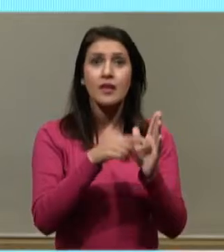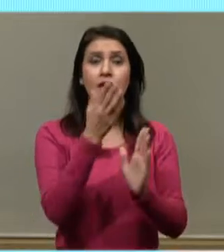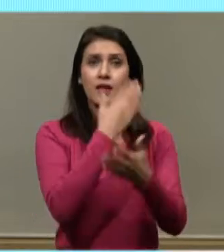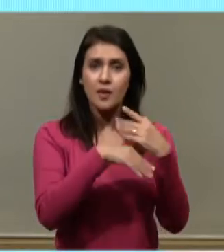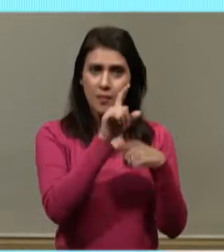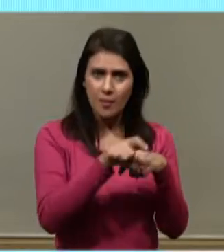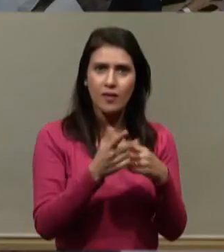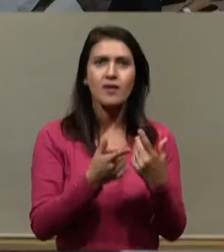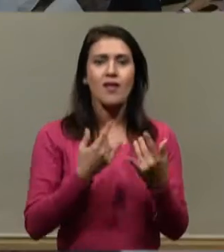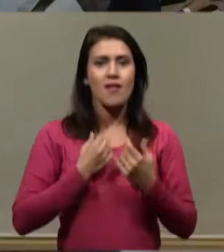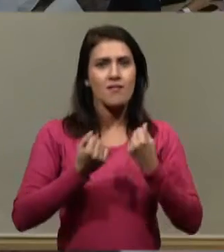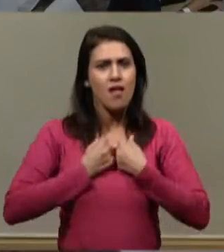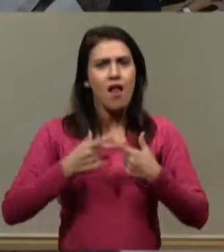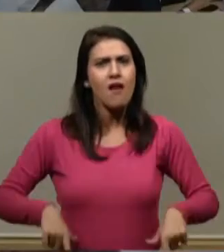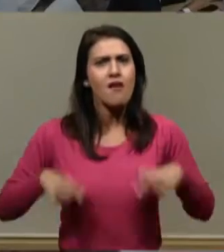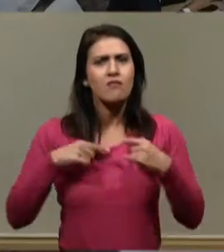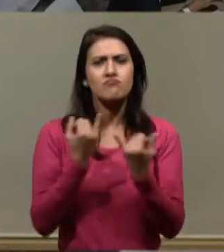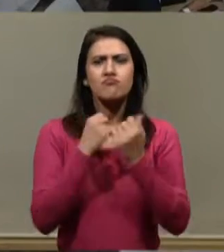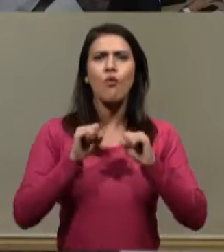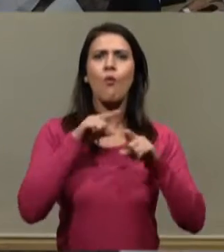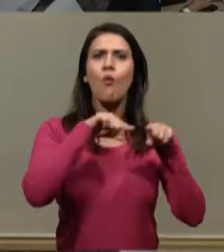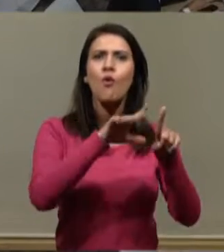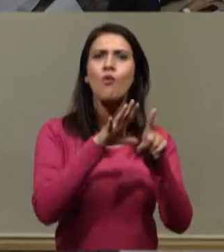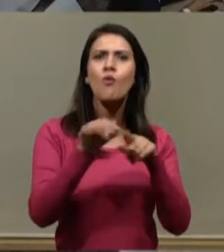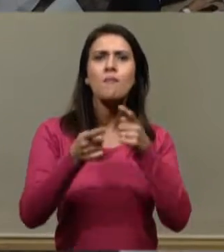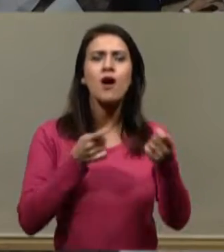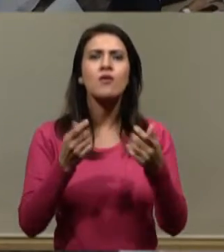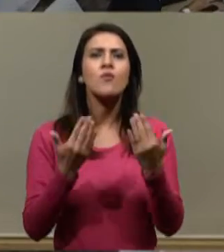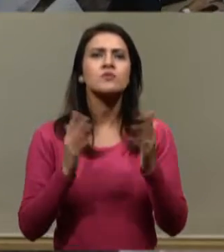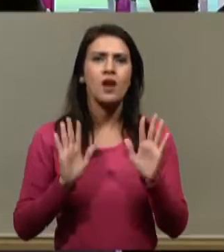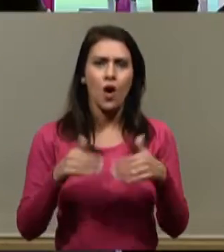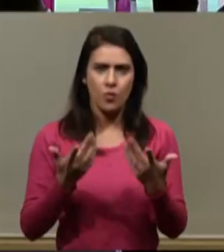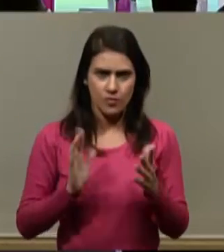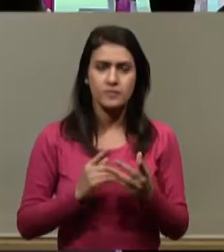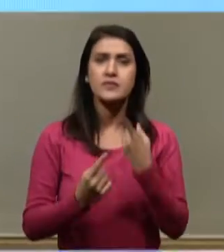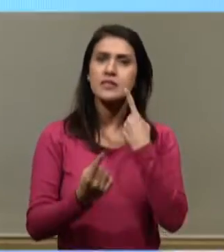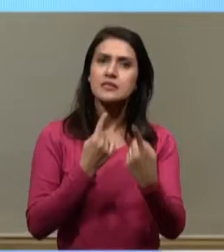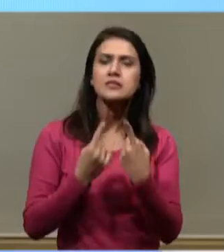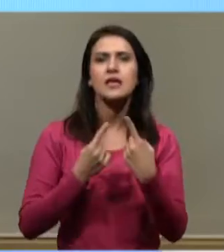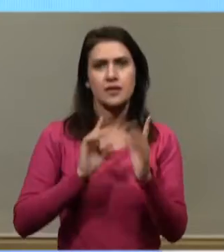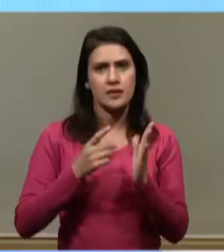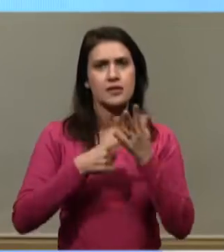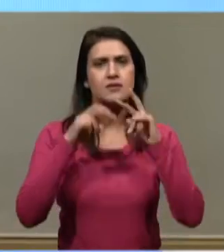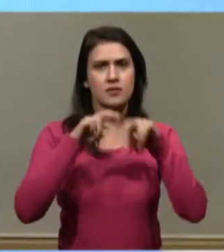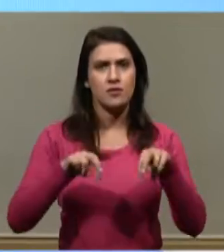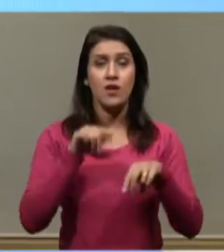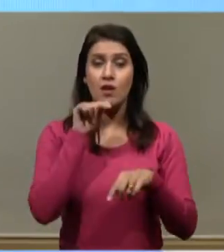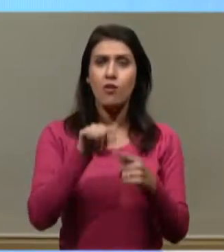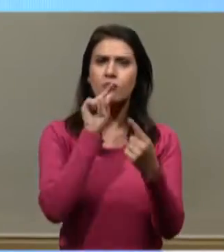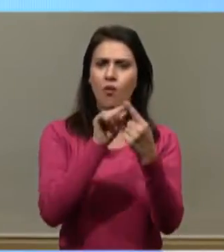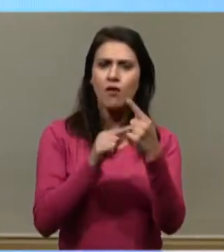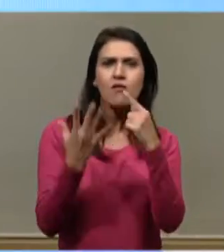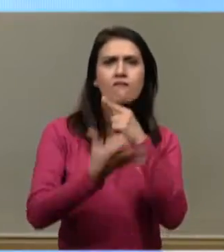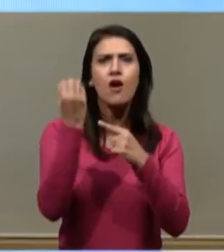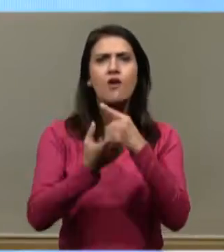leading an independent life of their choice. So I think one of the main findings which came out through